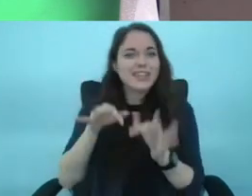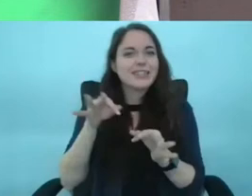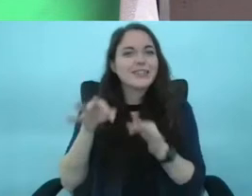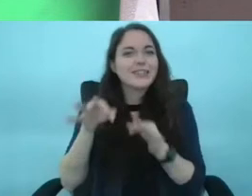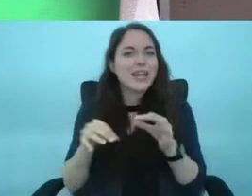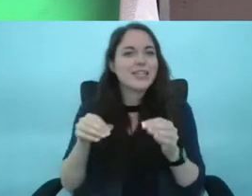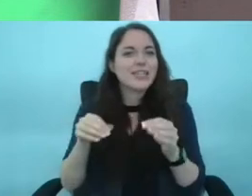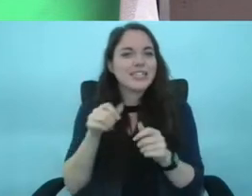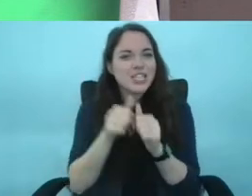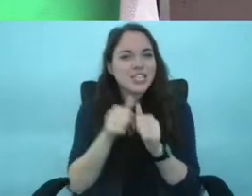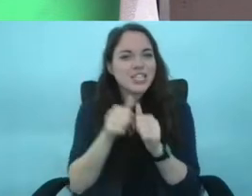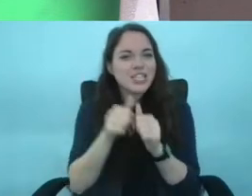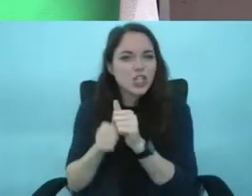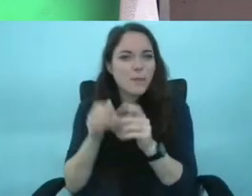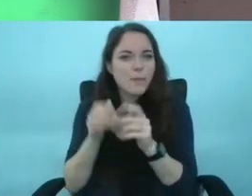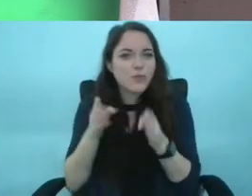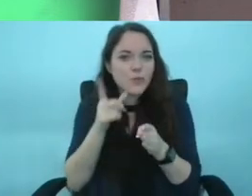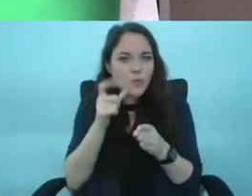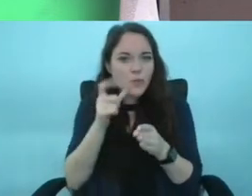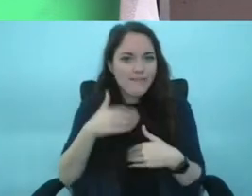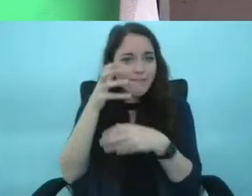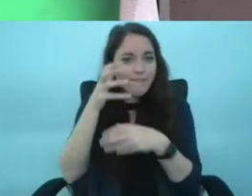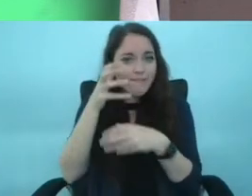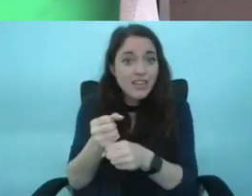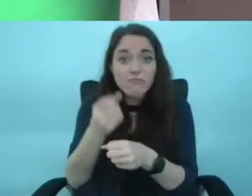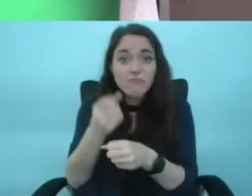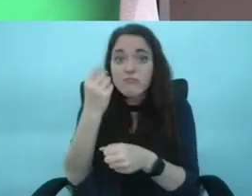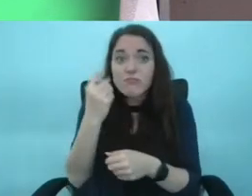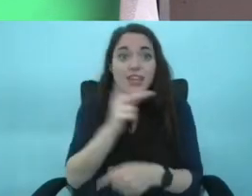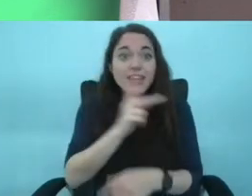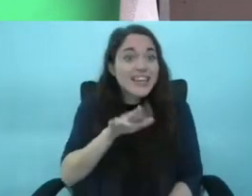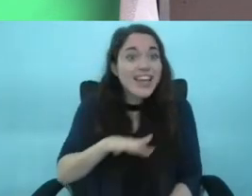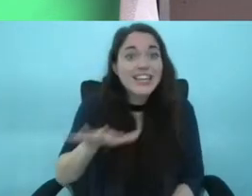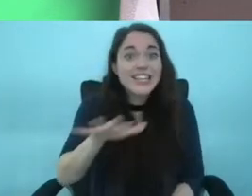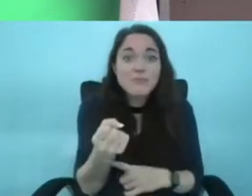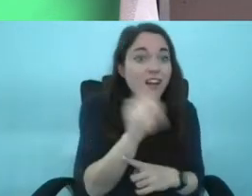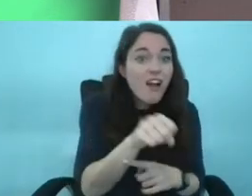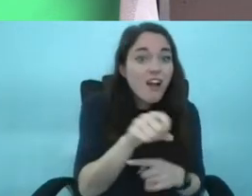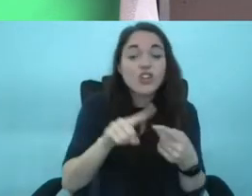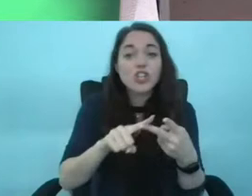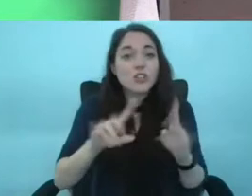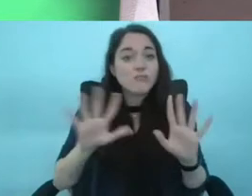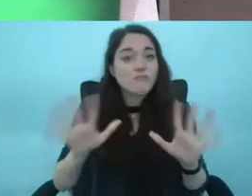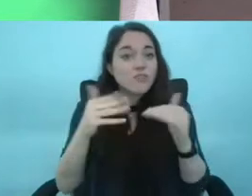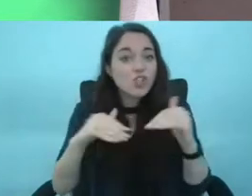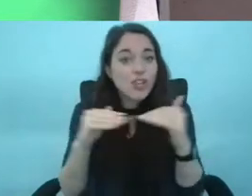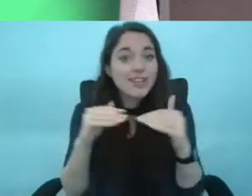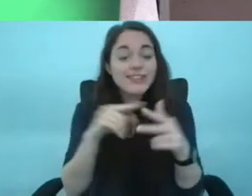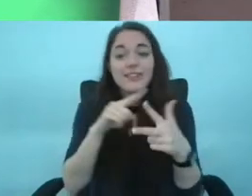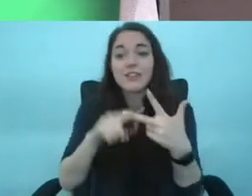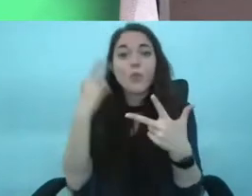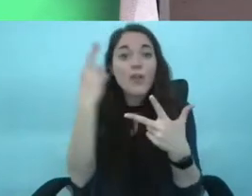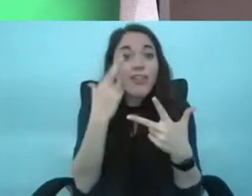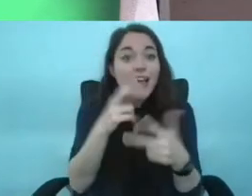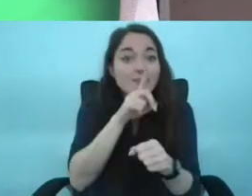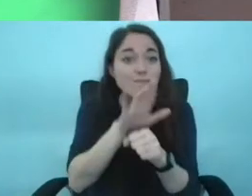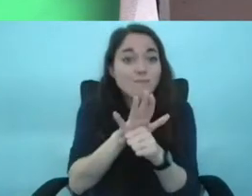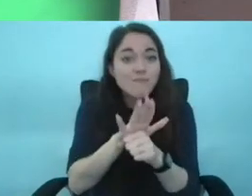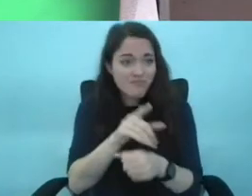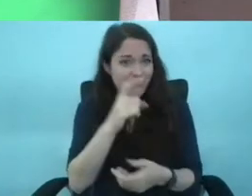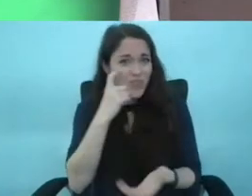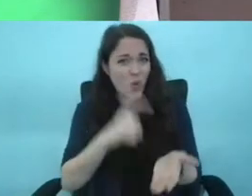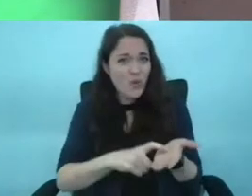faith, they conquered kingdoms, brought about justice, realized promises, shut the mouths of